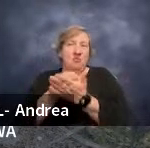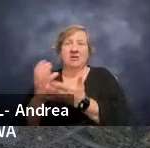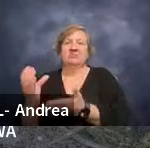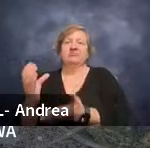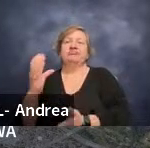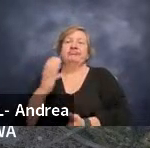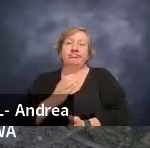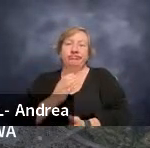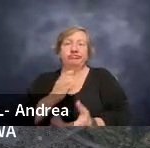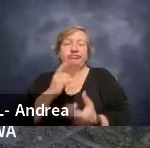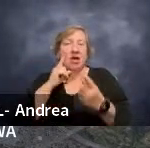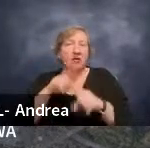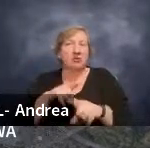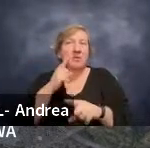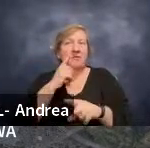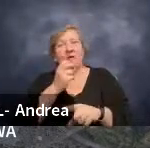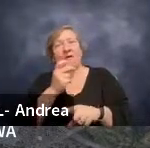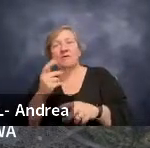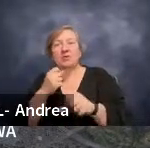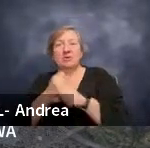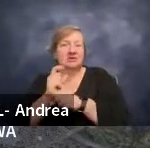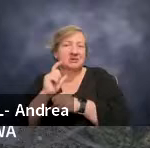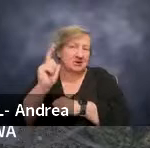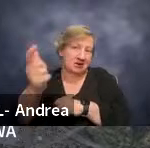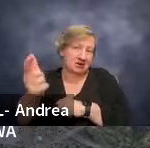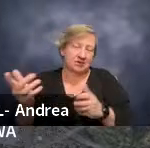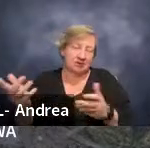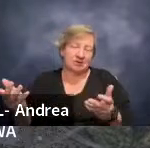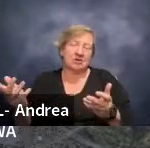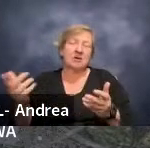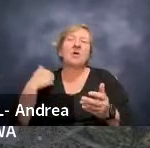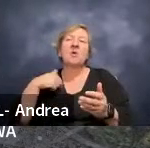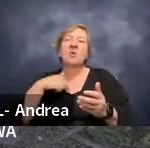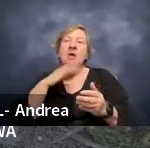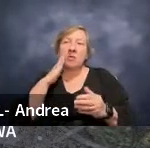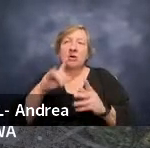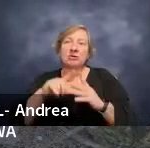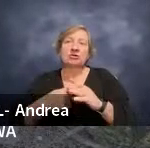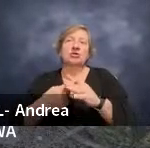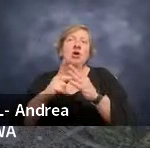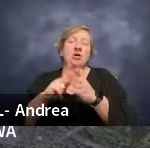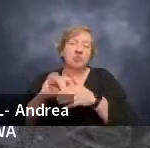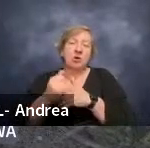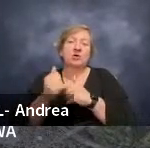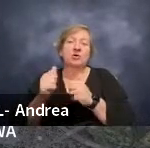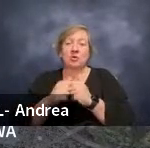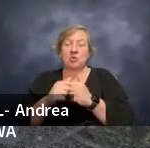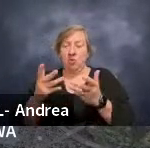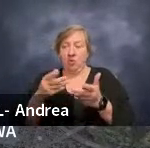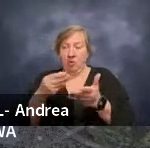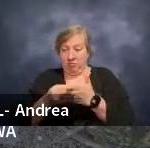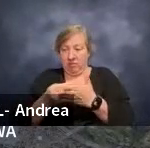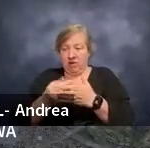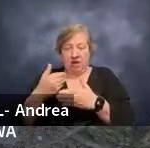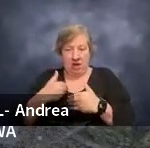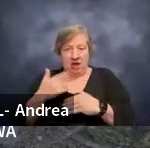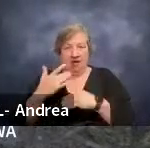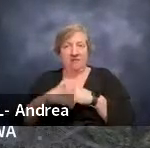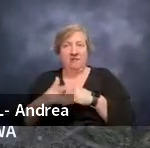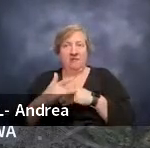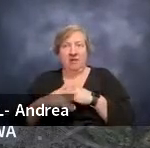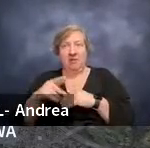several years. So we will begin the project with the funding we have and live within our